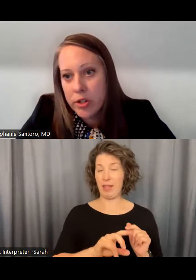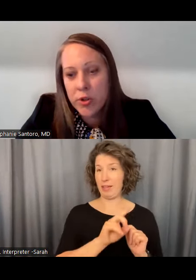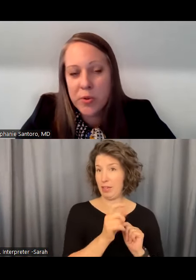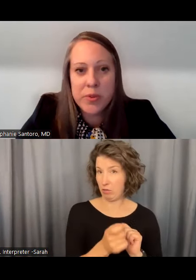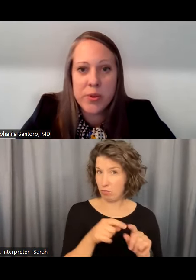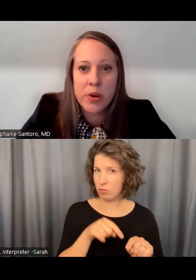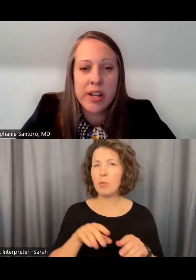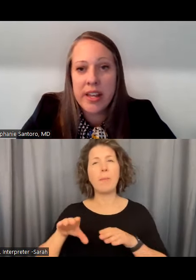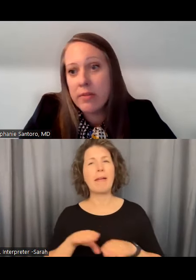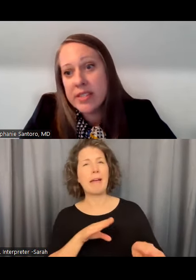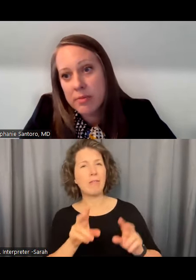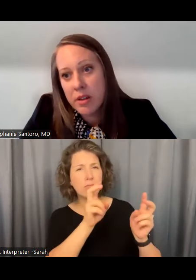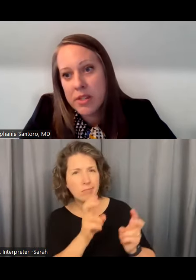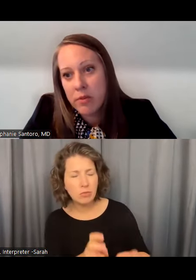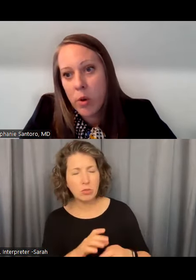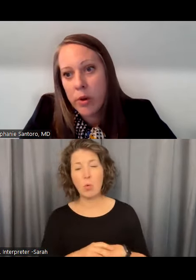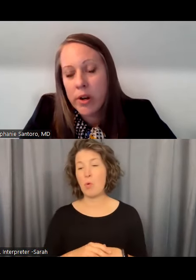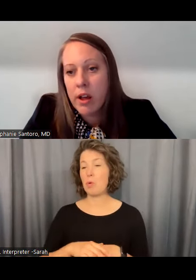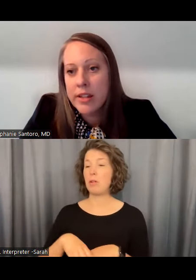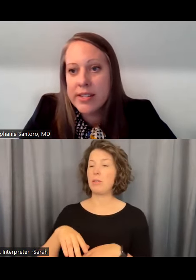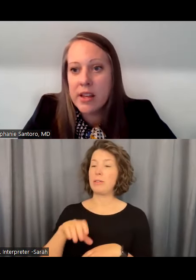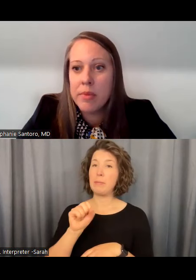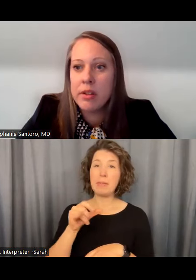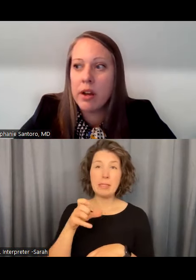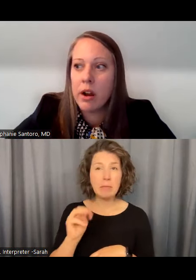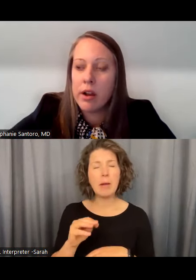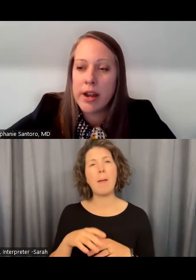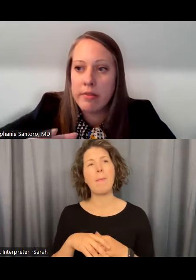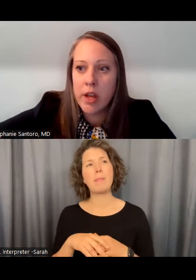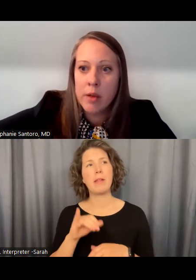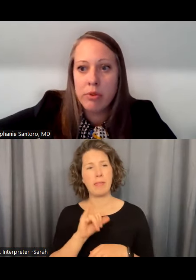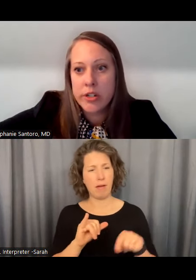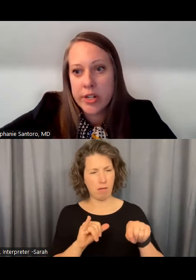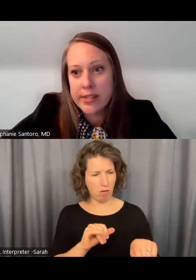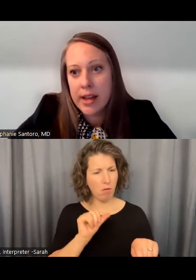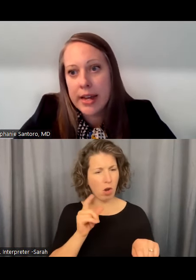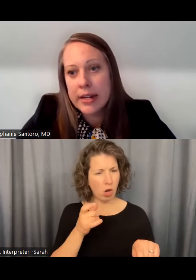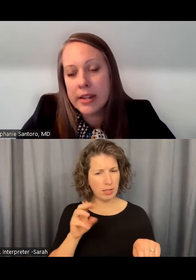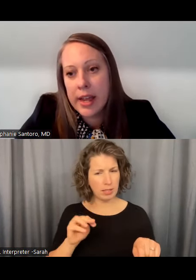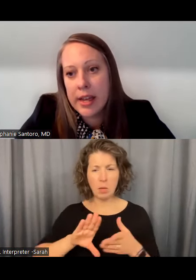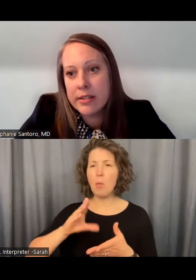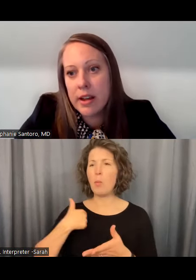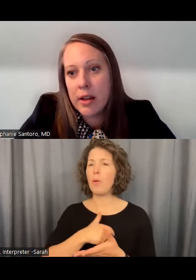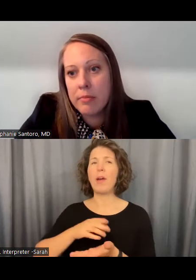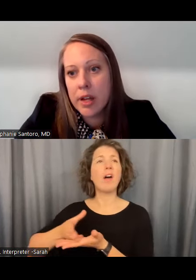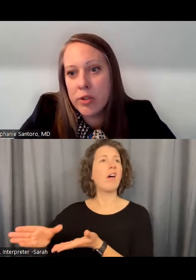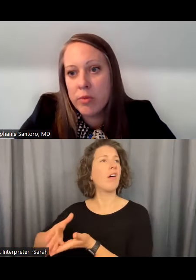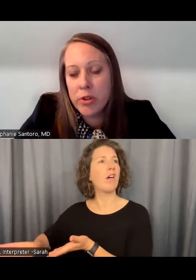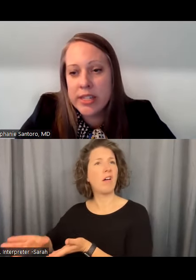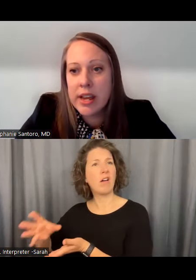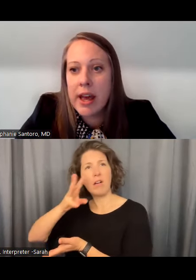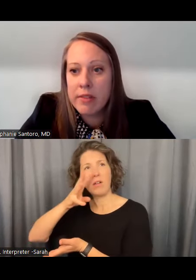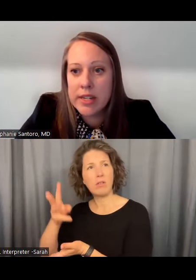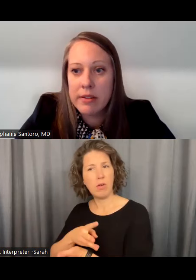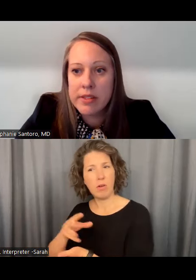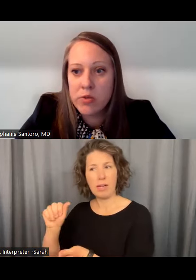behavior issues or even symptoms of co-occurring autism are kind of brushed aside and attributed